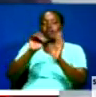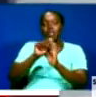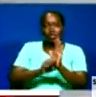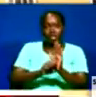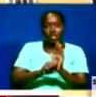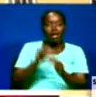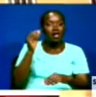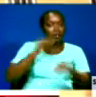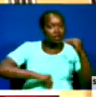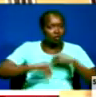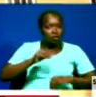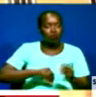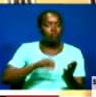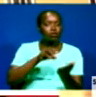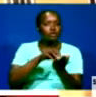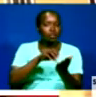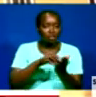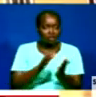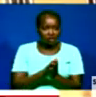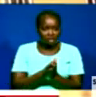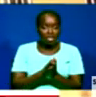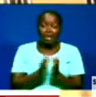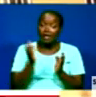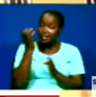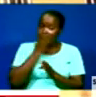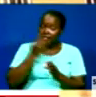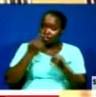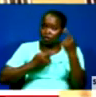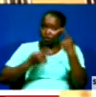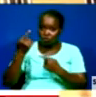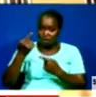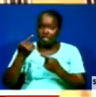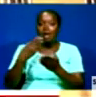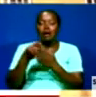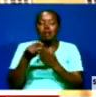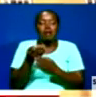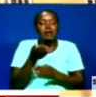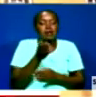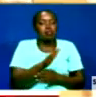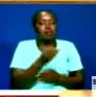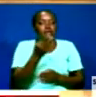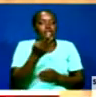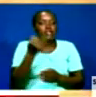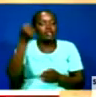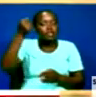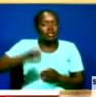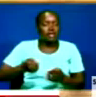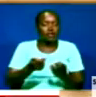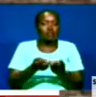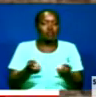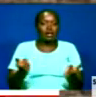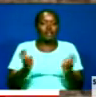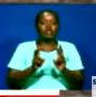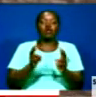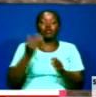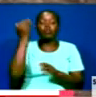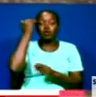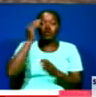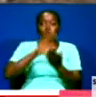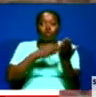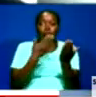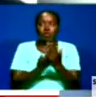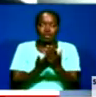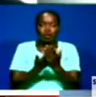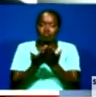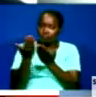corruption case. Gachagua won the battle to reclaim his money after a three-judge bench of the Court of Appeal consisting of Justice